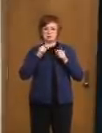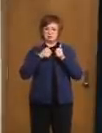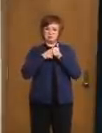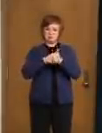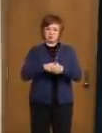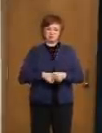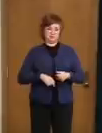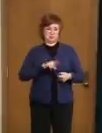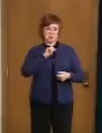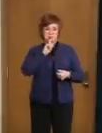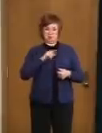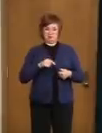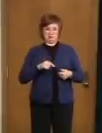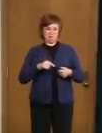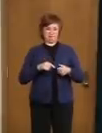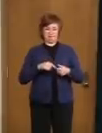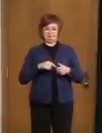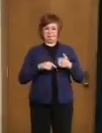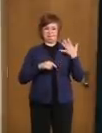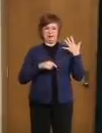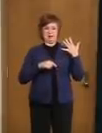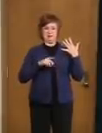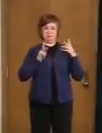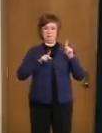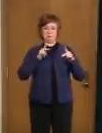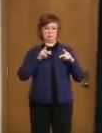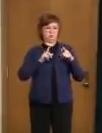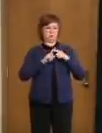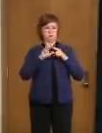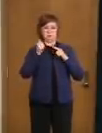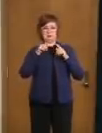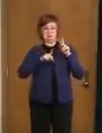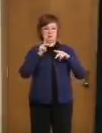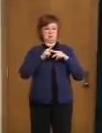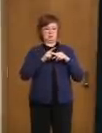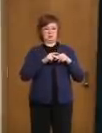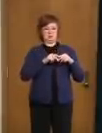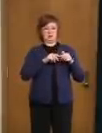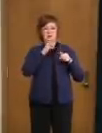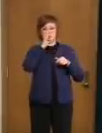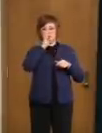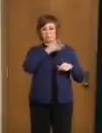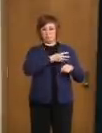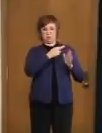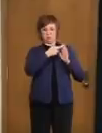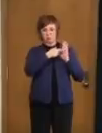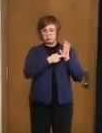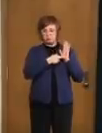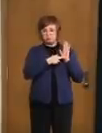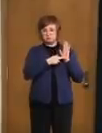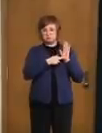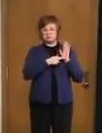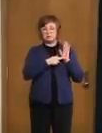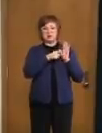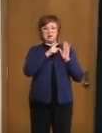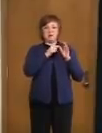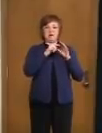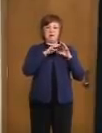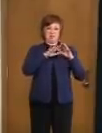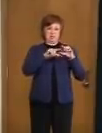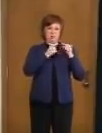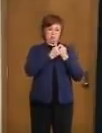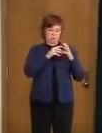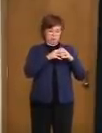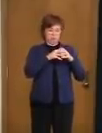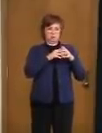not complying, and that's what the modeling shows for the numbers to start surging upward. So I think, like the Premier said, it is really up on